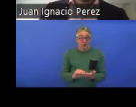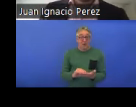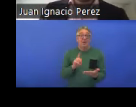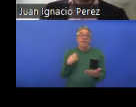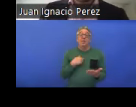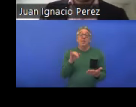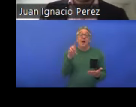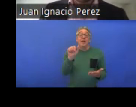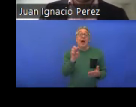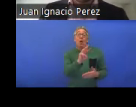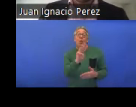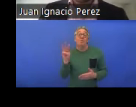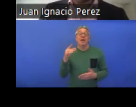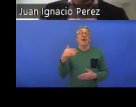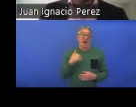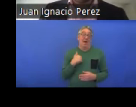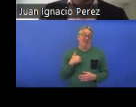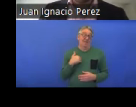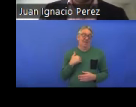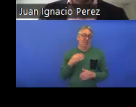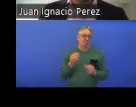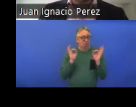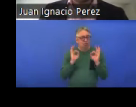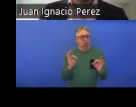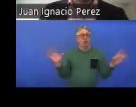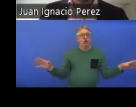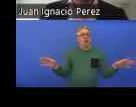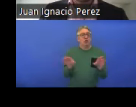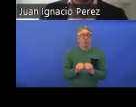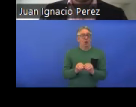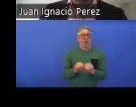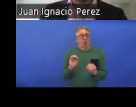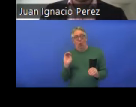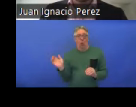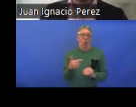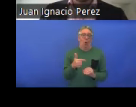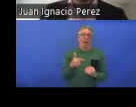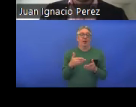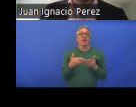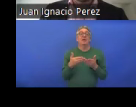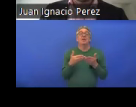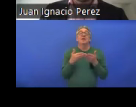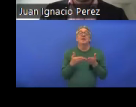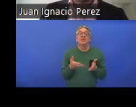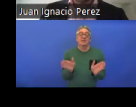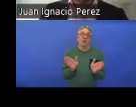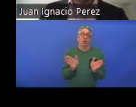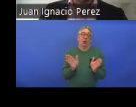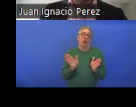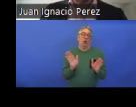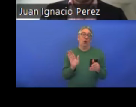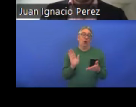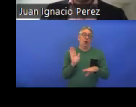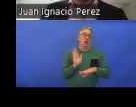so that we can move a little bit forward and skip these other examples on Myanmar and on Kenya